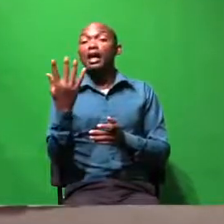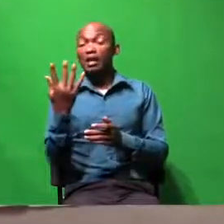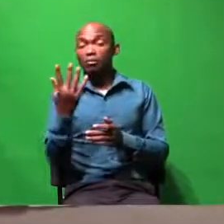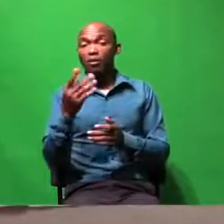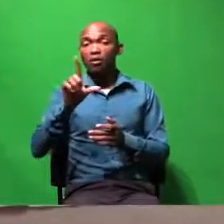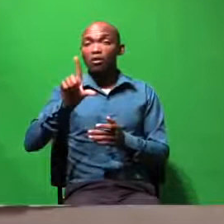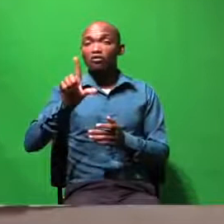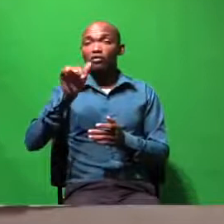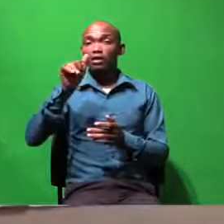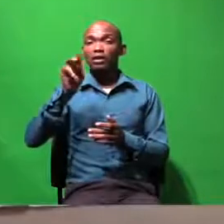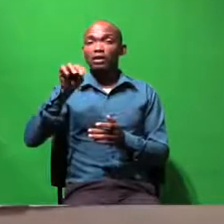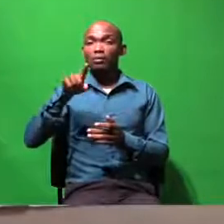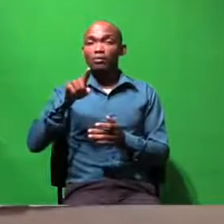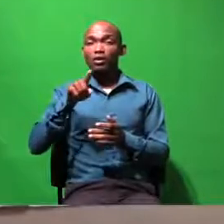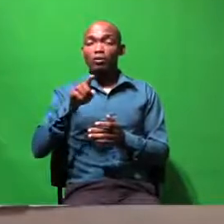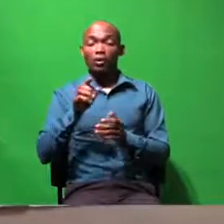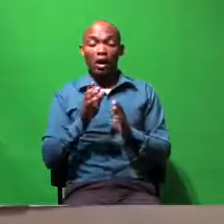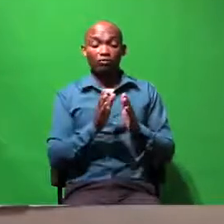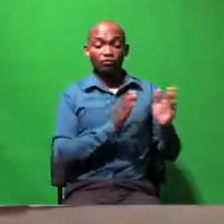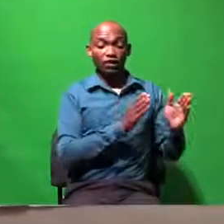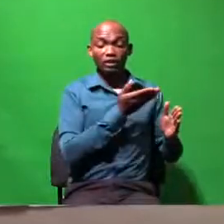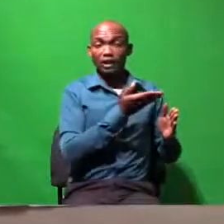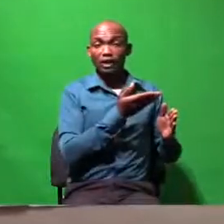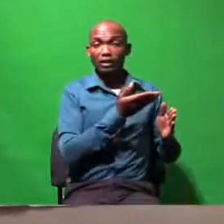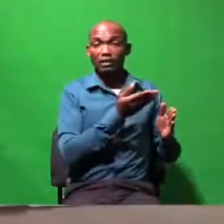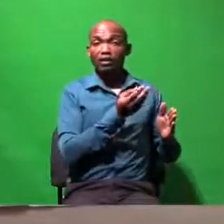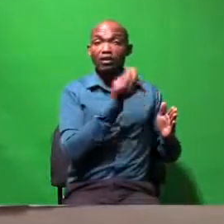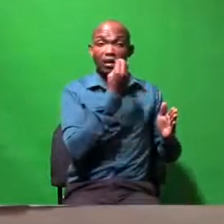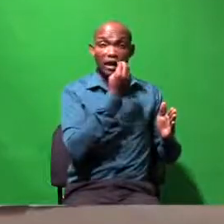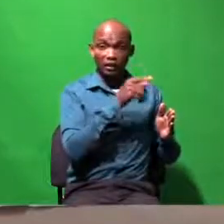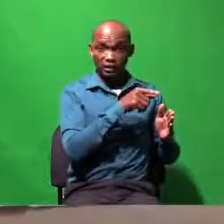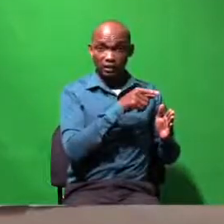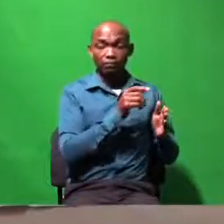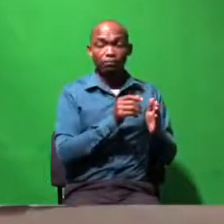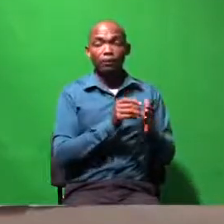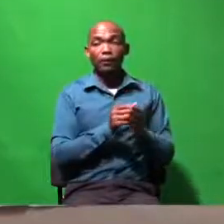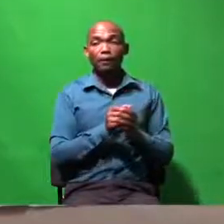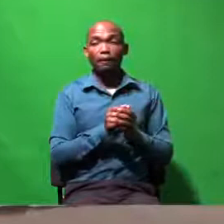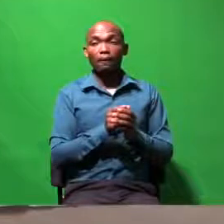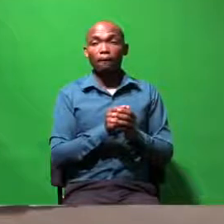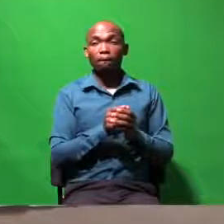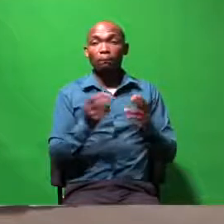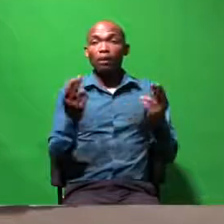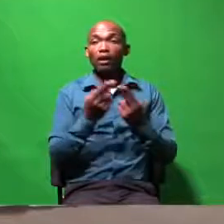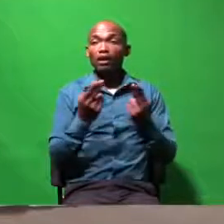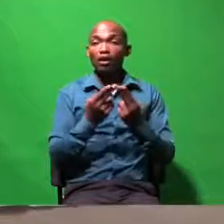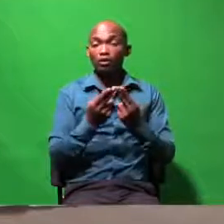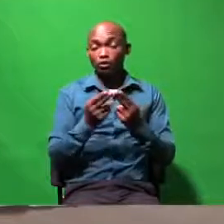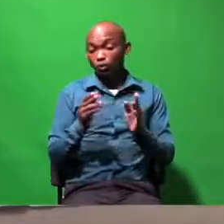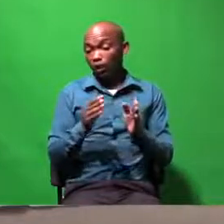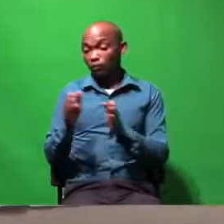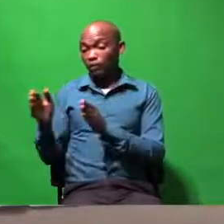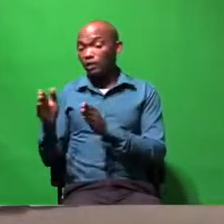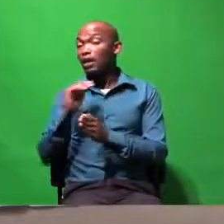ducts. We have a right lymph duct, which are found at the right side. As well, we have a